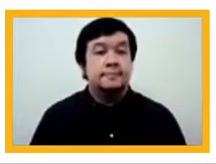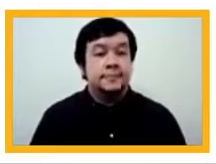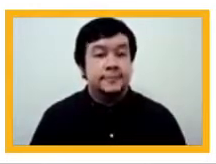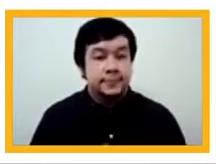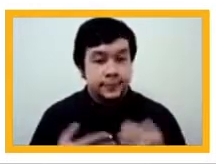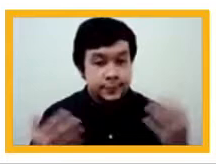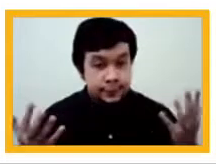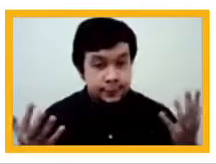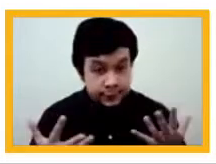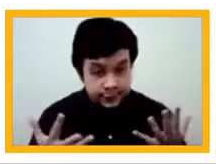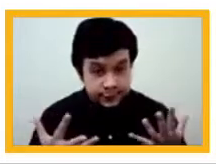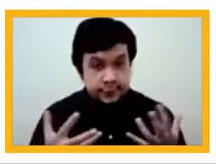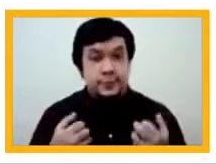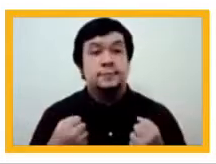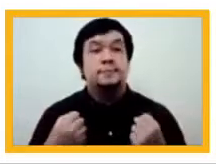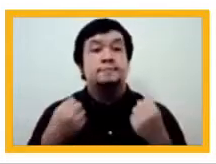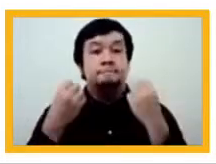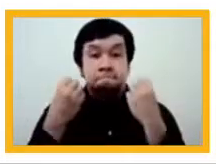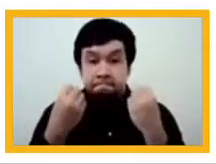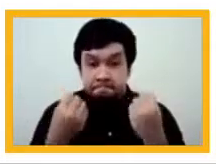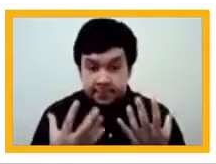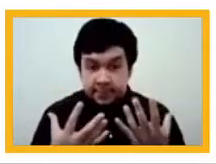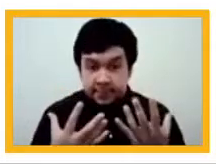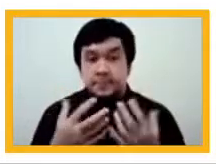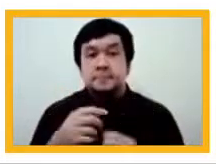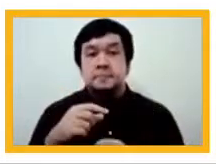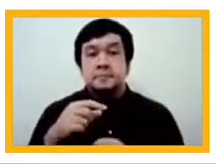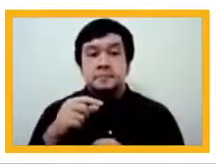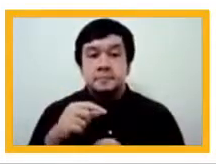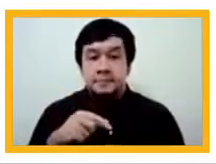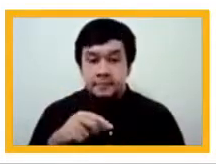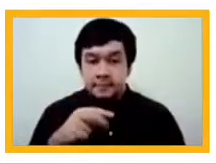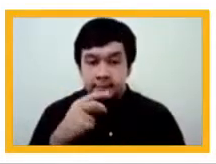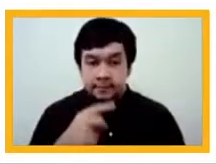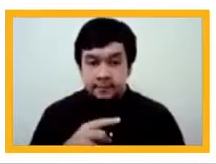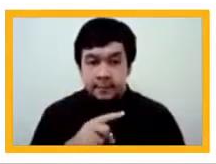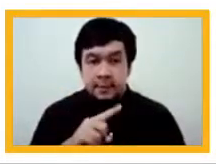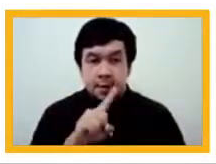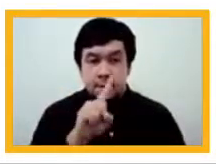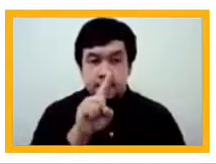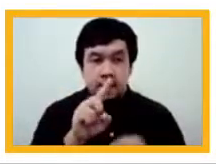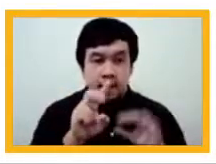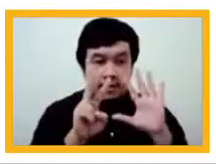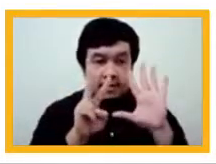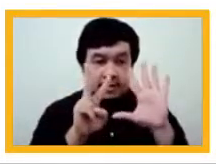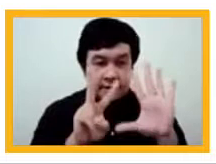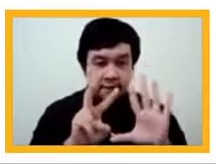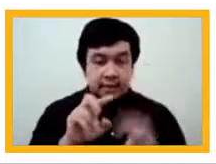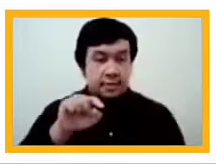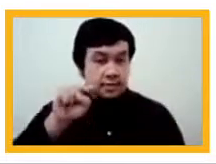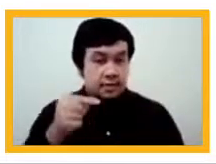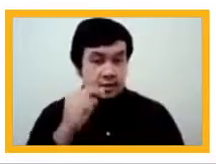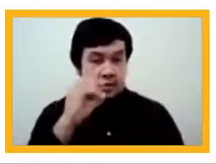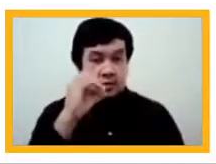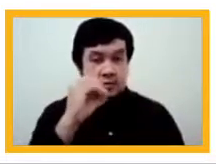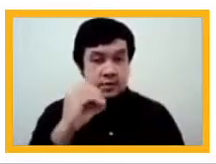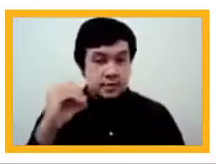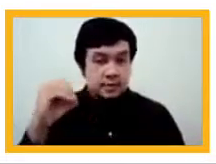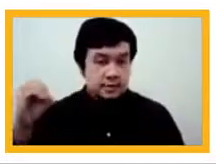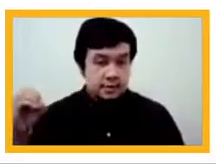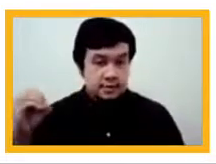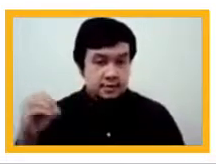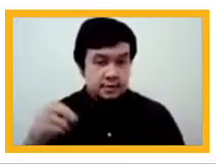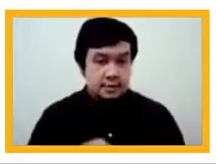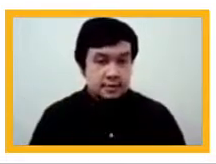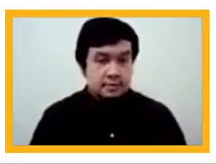around 7,000 people, increased for software admissions. And the bottom